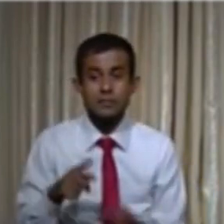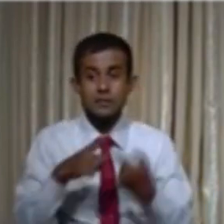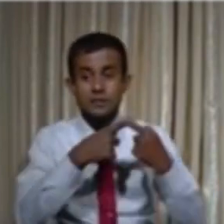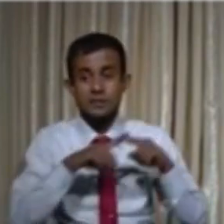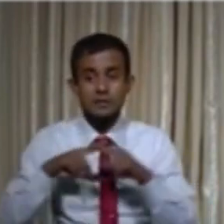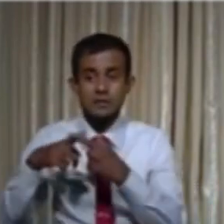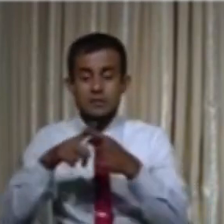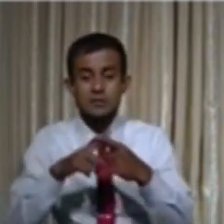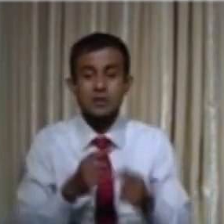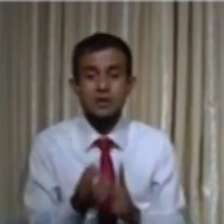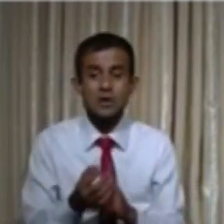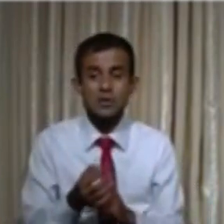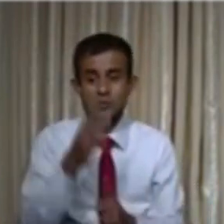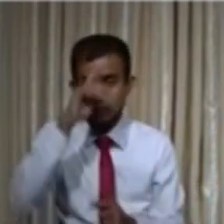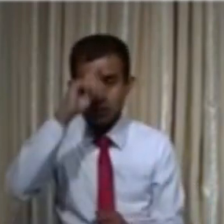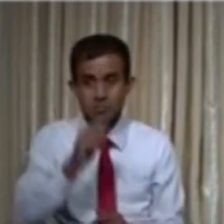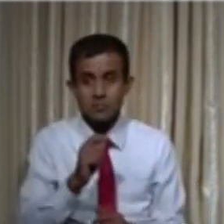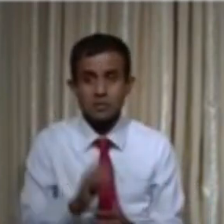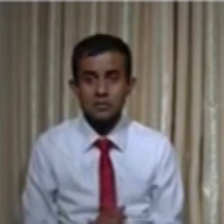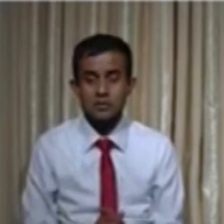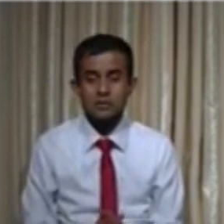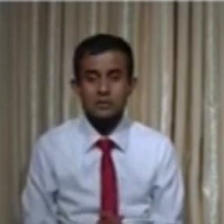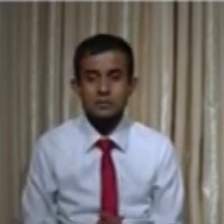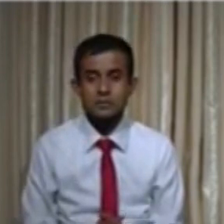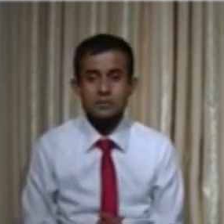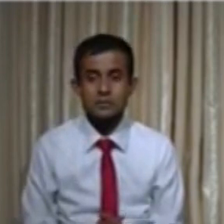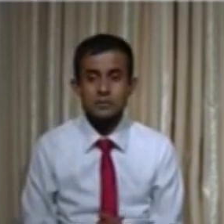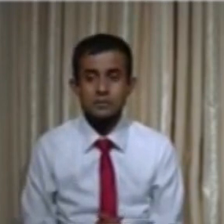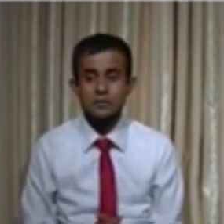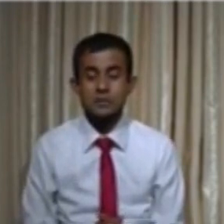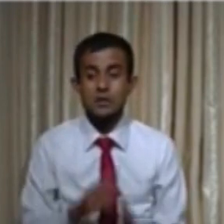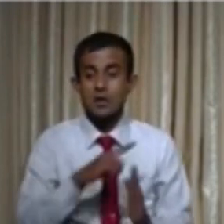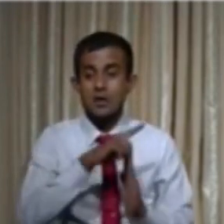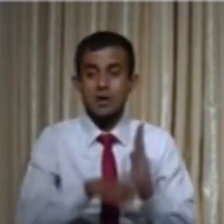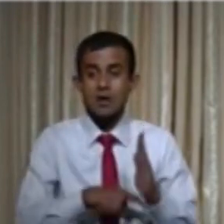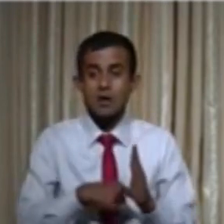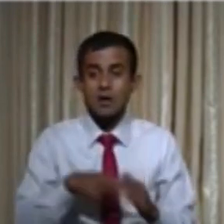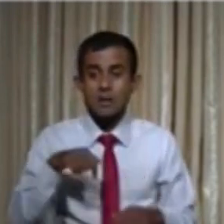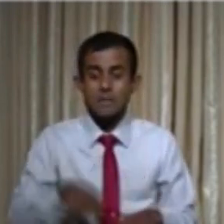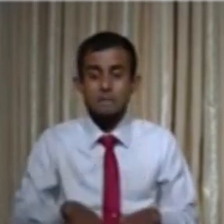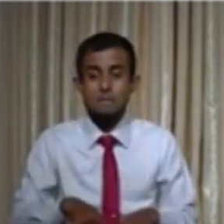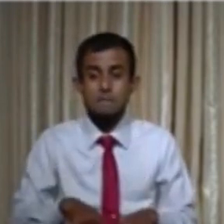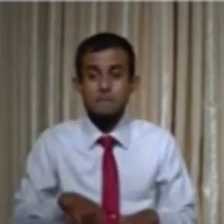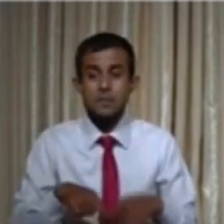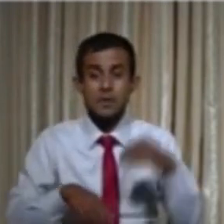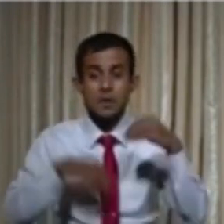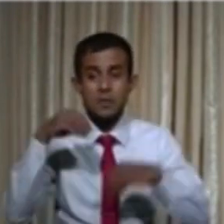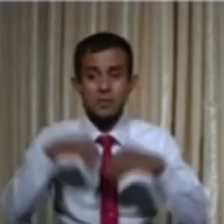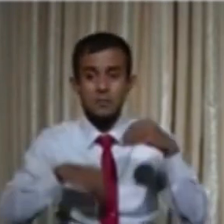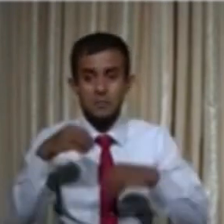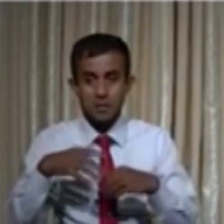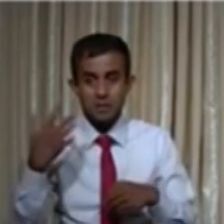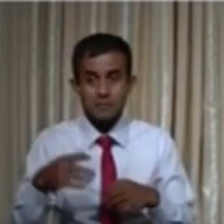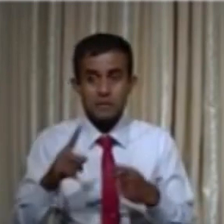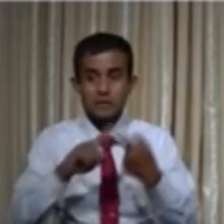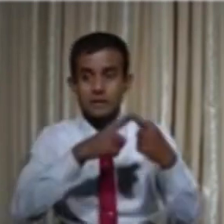that Sri Lanka could have used these geopolitical contestations to its benefit if only Sri Lanka